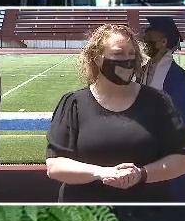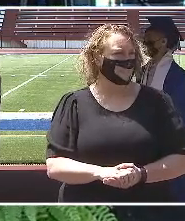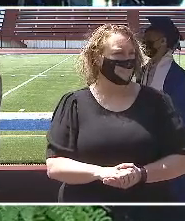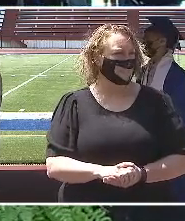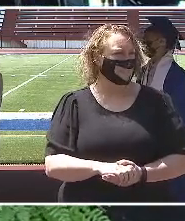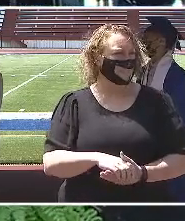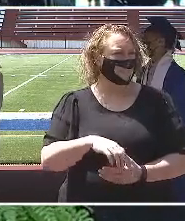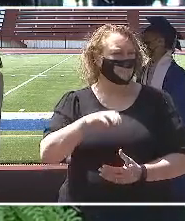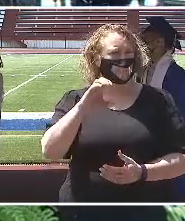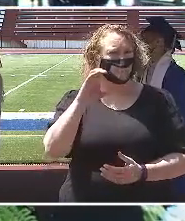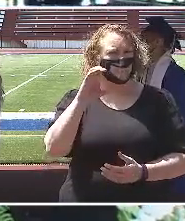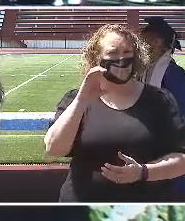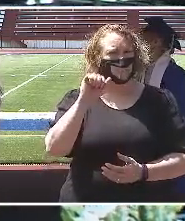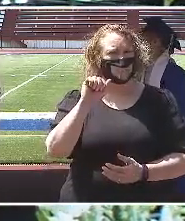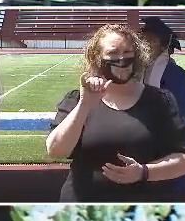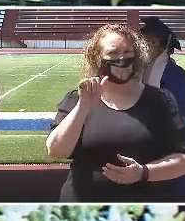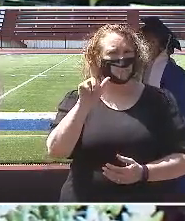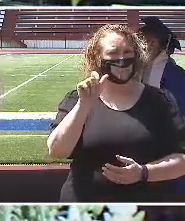Carla Baraja.